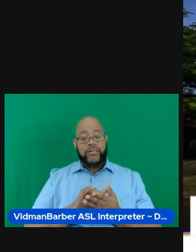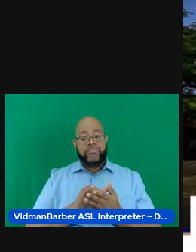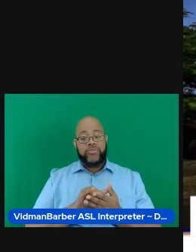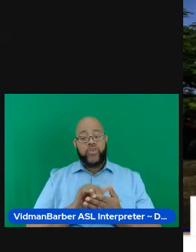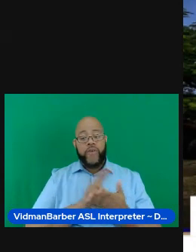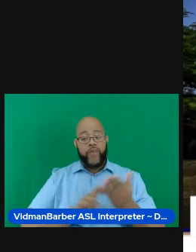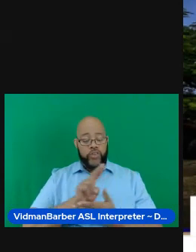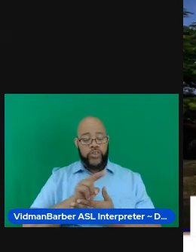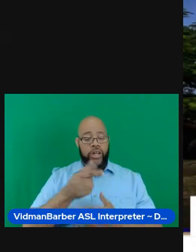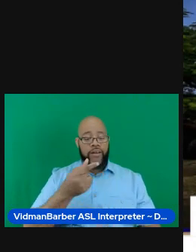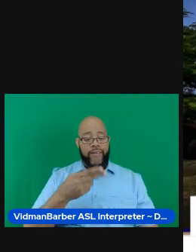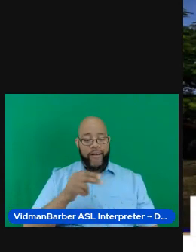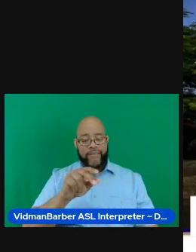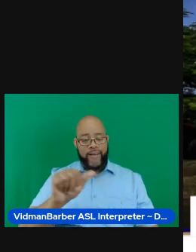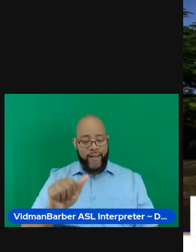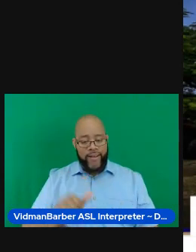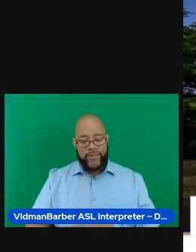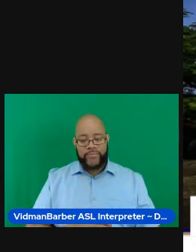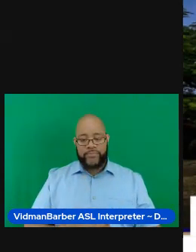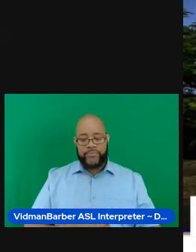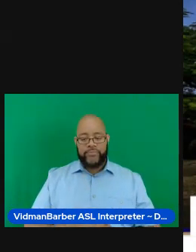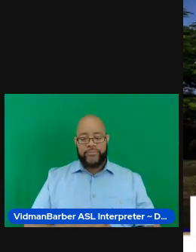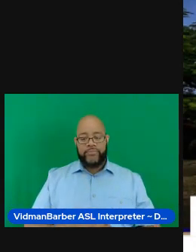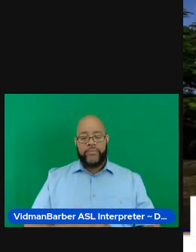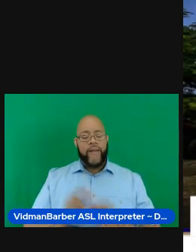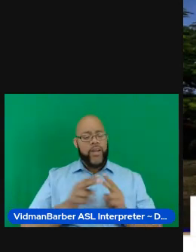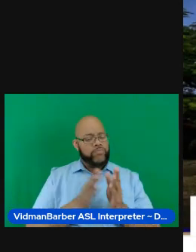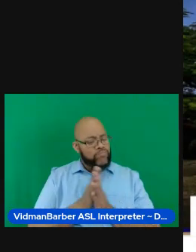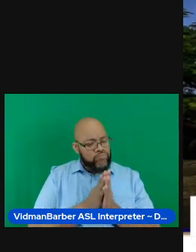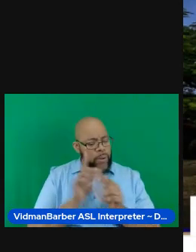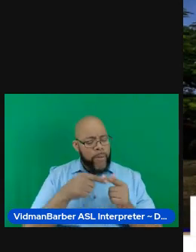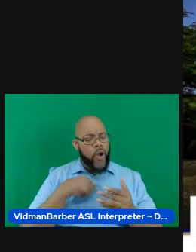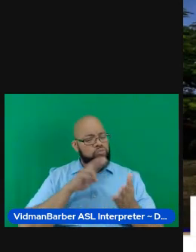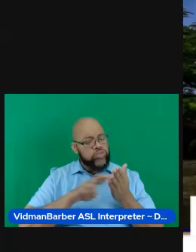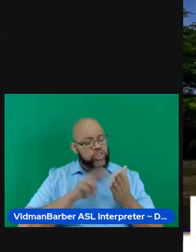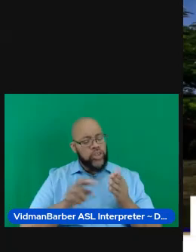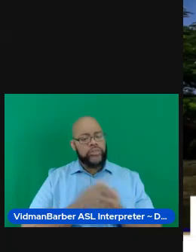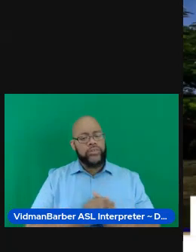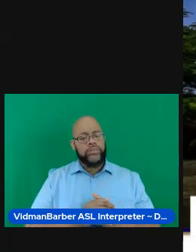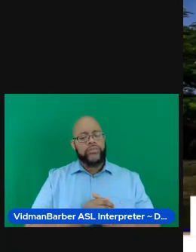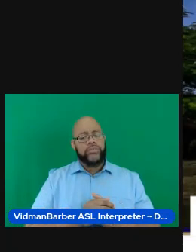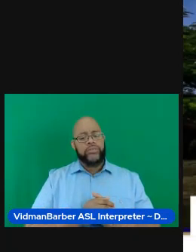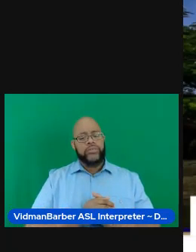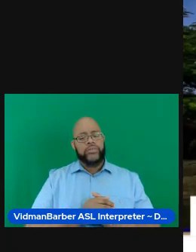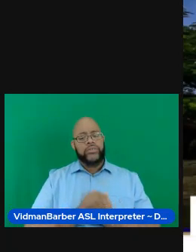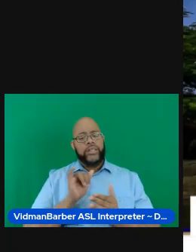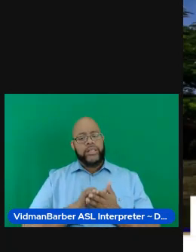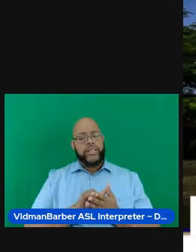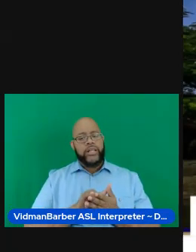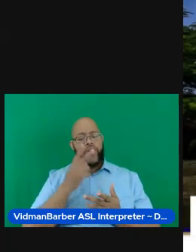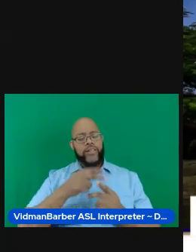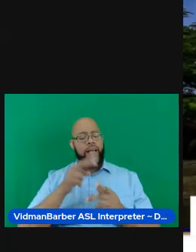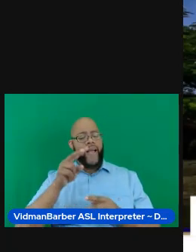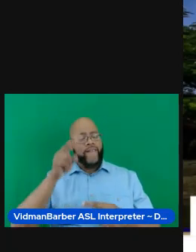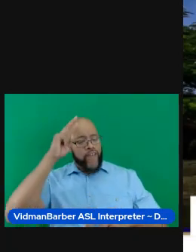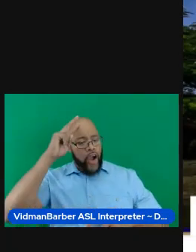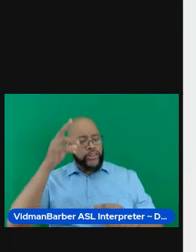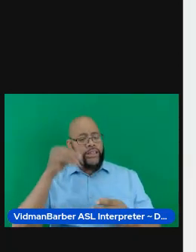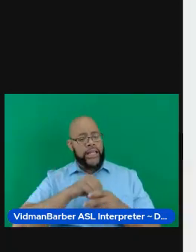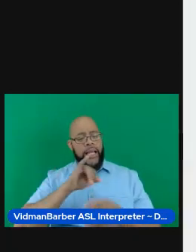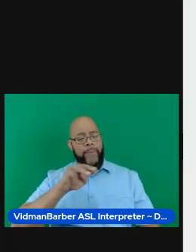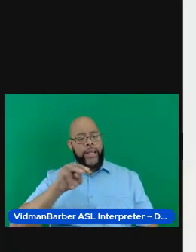for Medical Research in Ghana. I'm very passionate about research, specifically with viruses and immunotherapy.